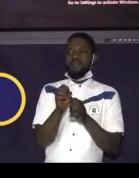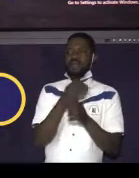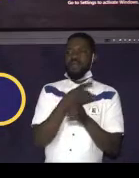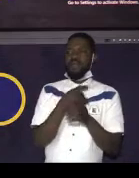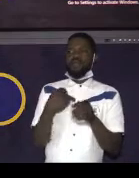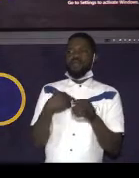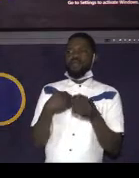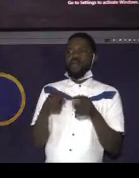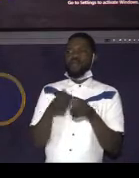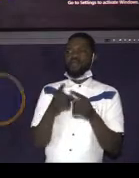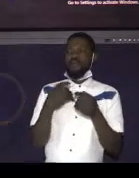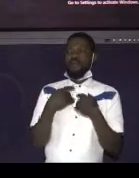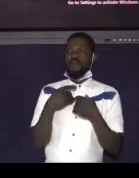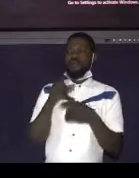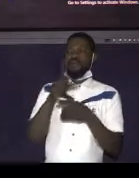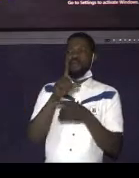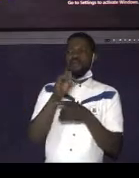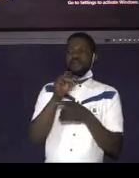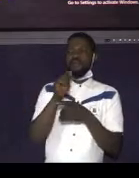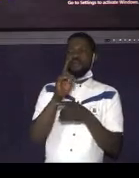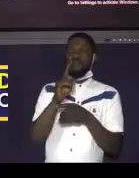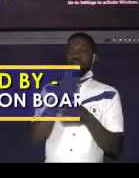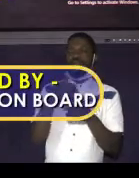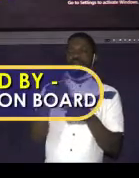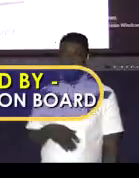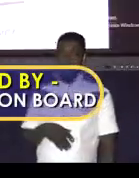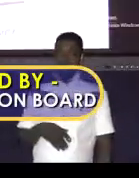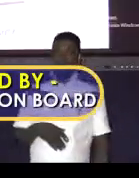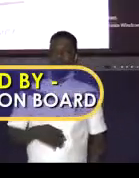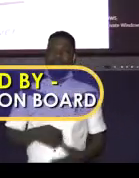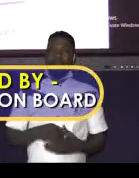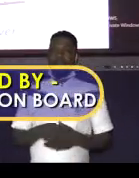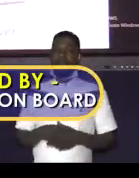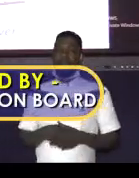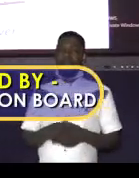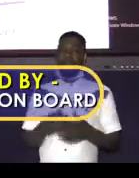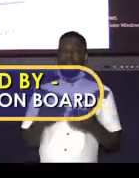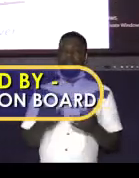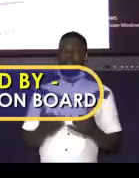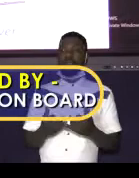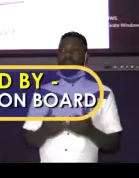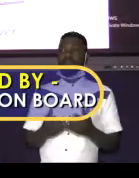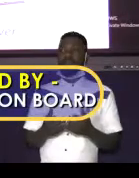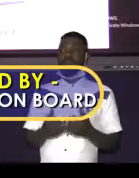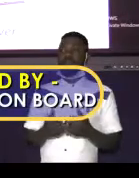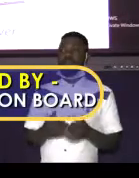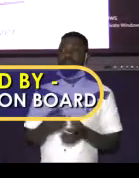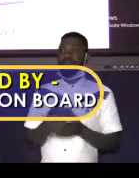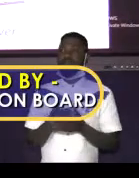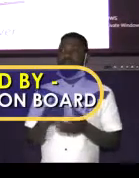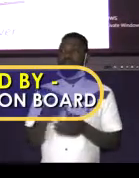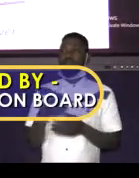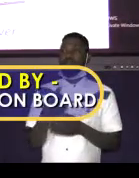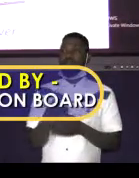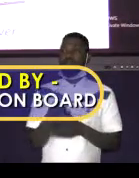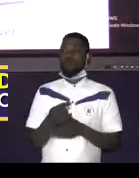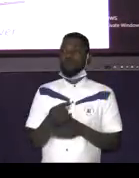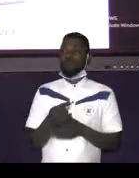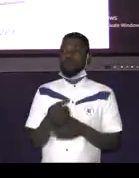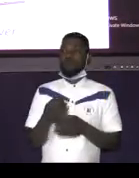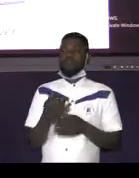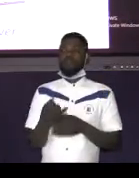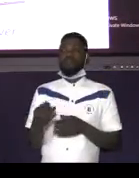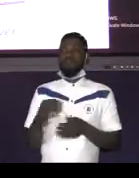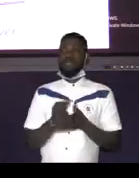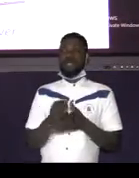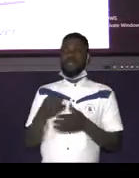have load. Those are the 3 positions. Now, in some of the